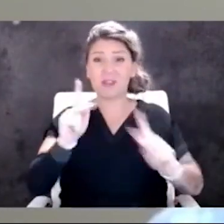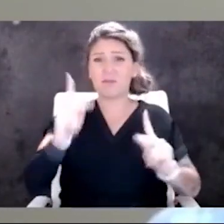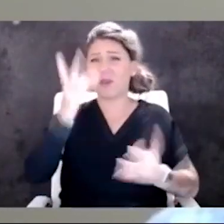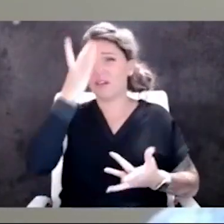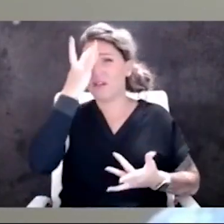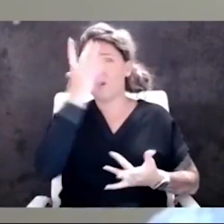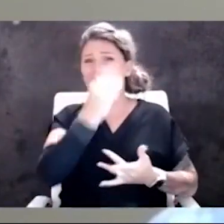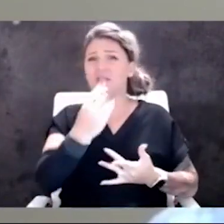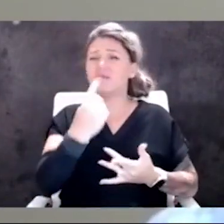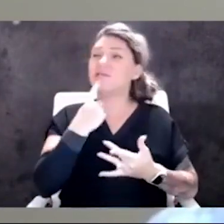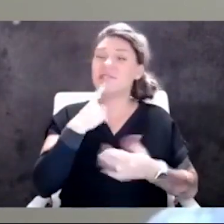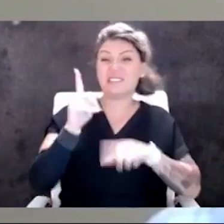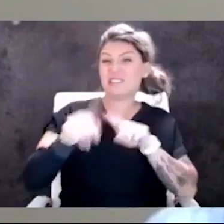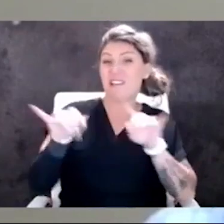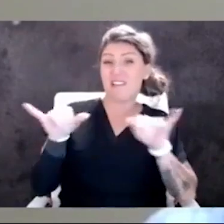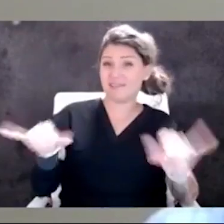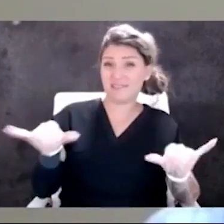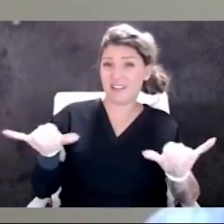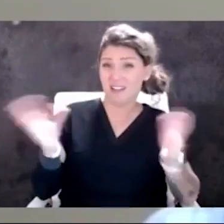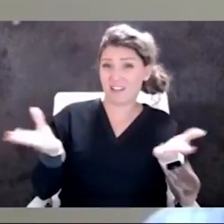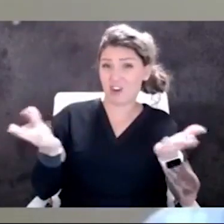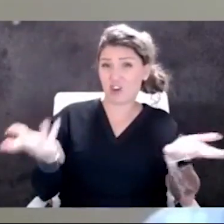they can't stay here. So